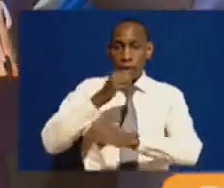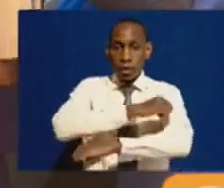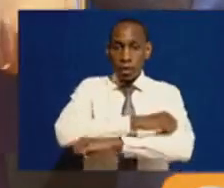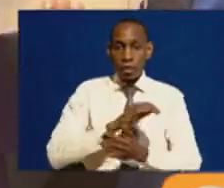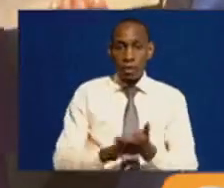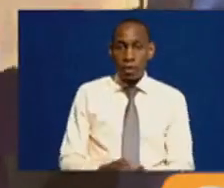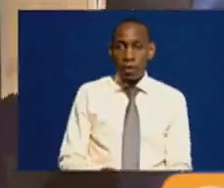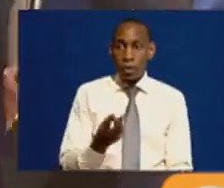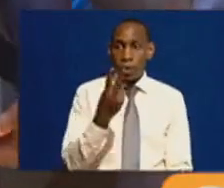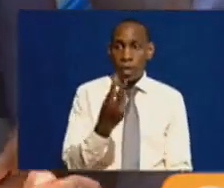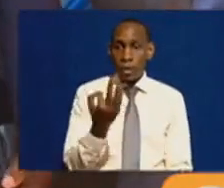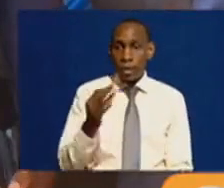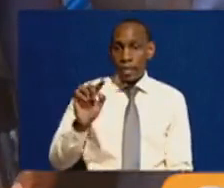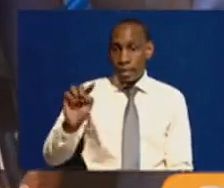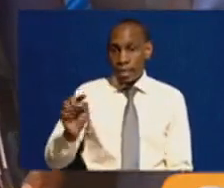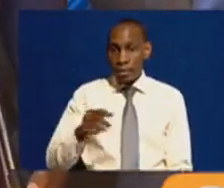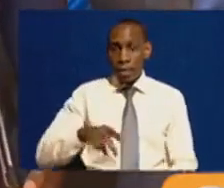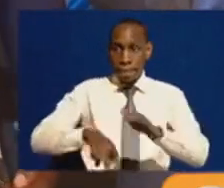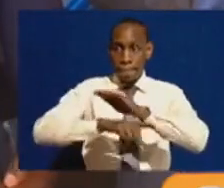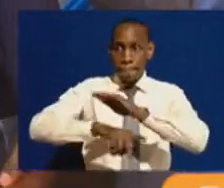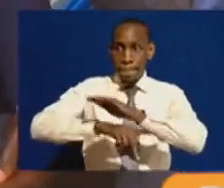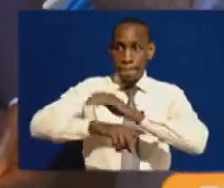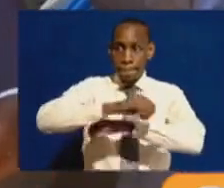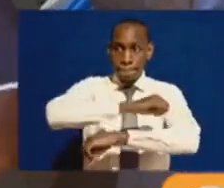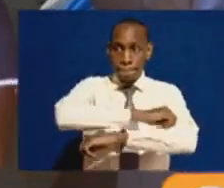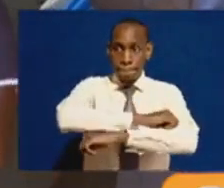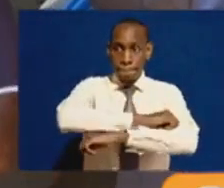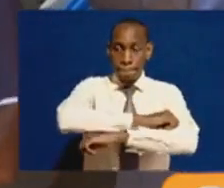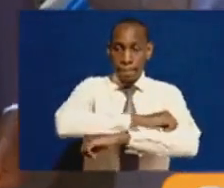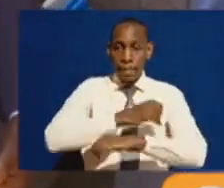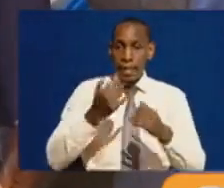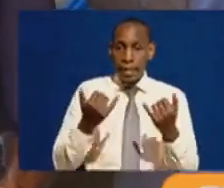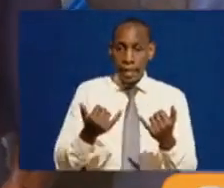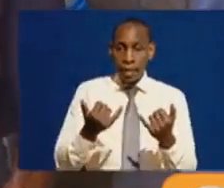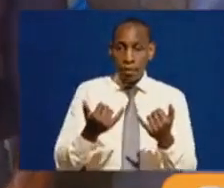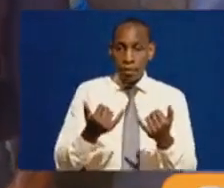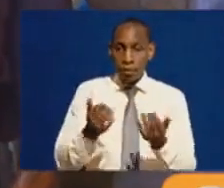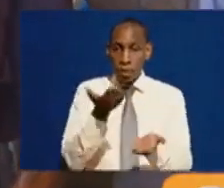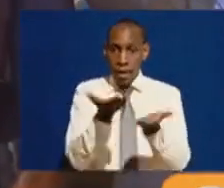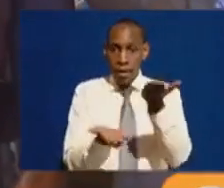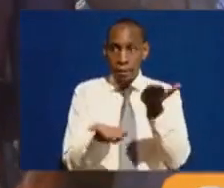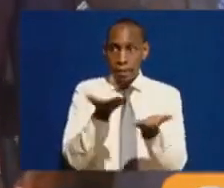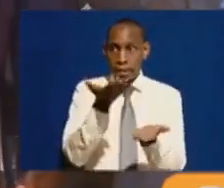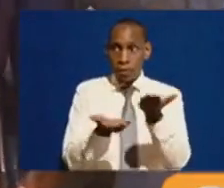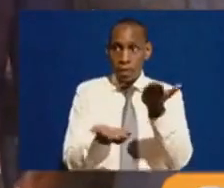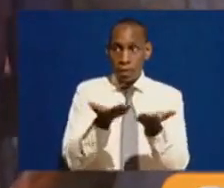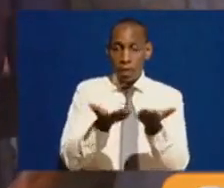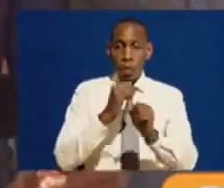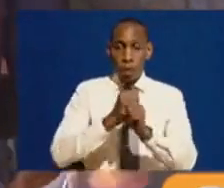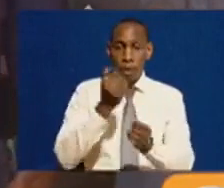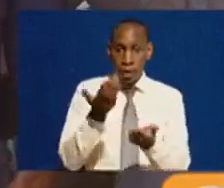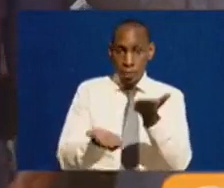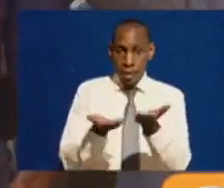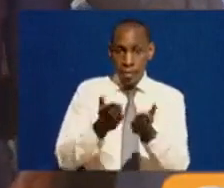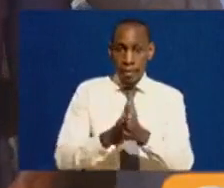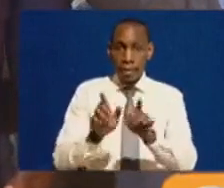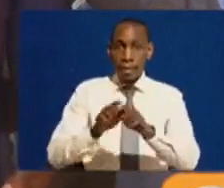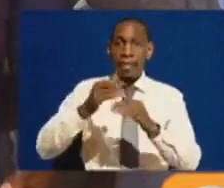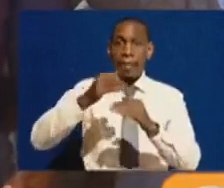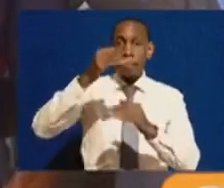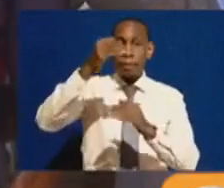23,000 primary schools, so taking the average out of what we have done, even going forward, we